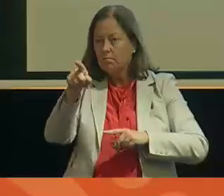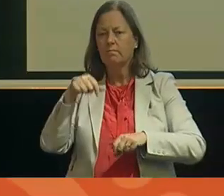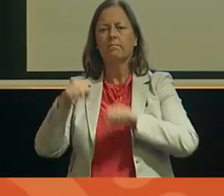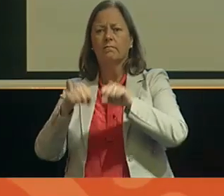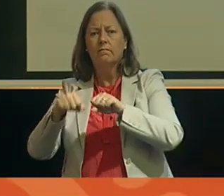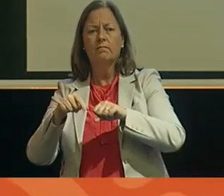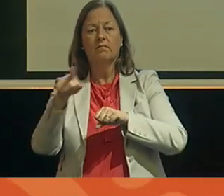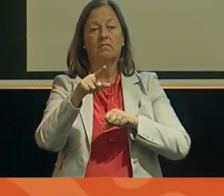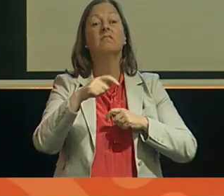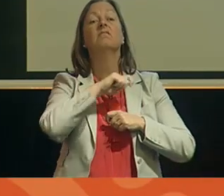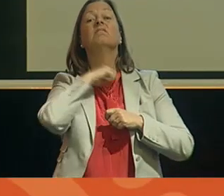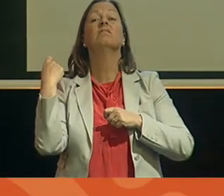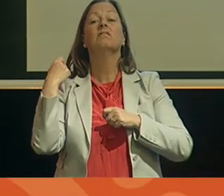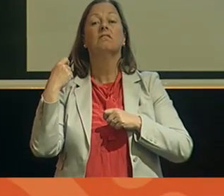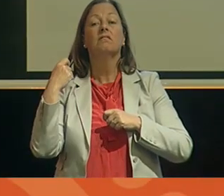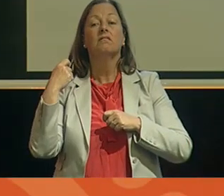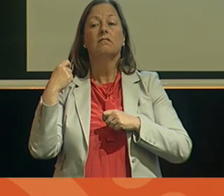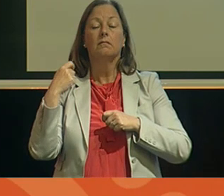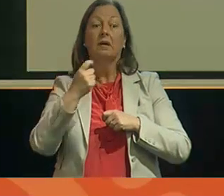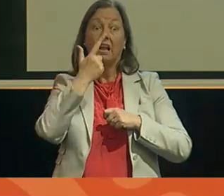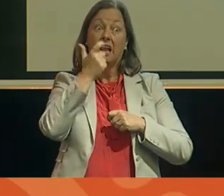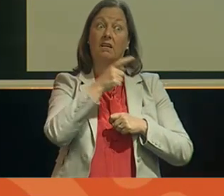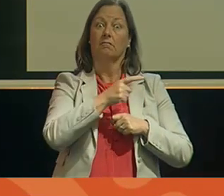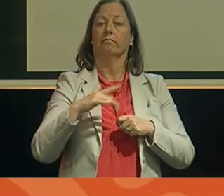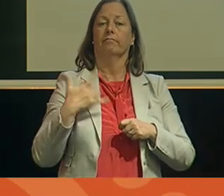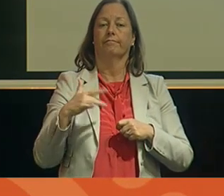she was slashed on the throat. Thank God she's alive.